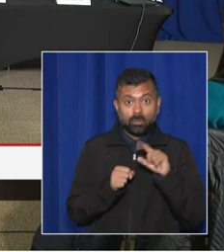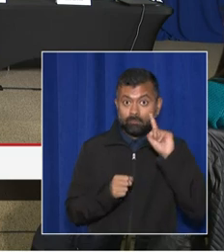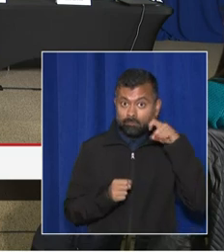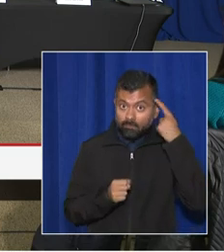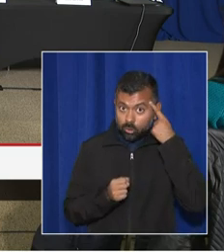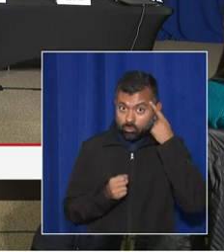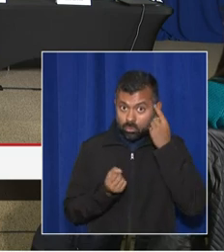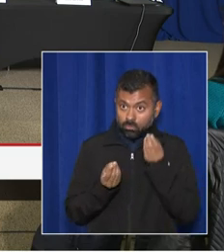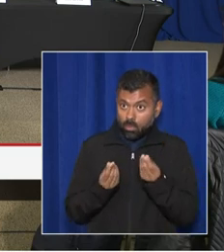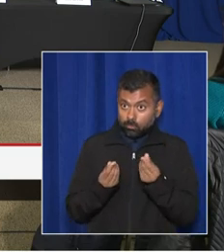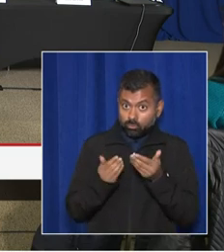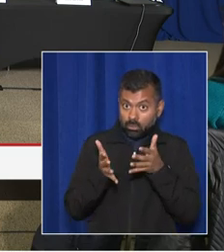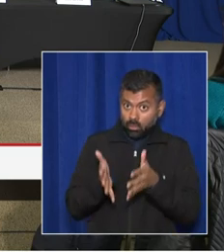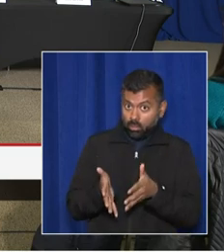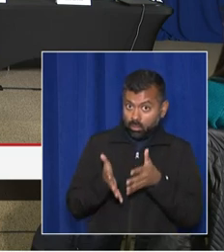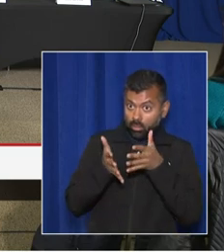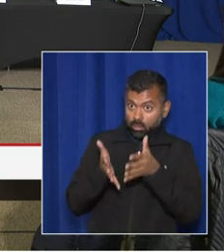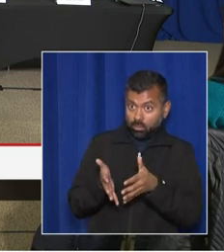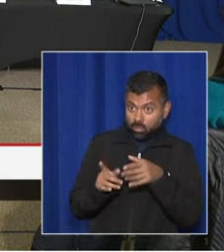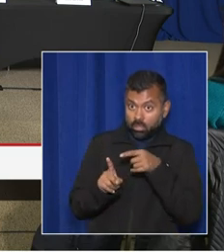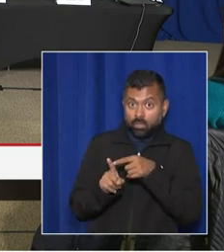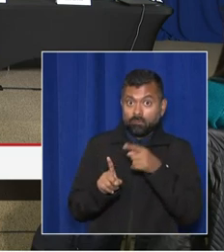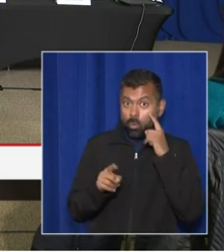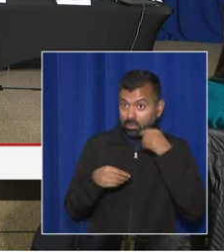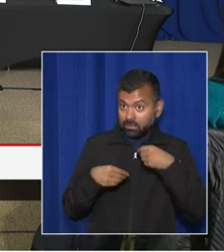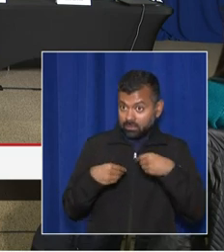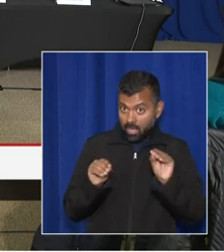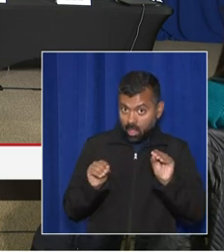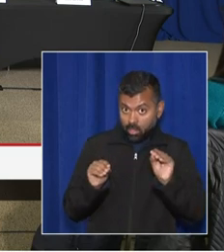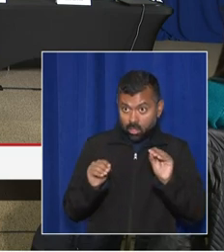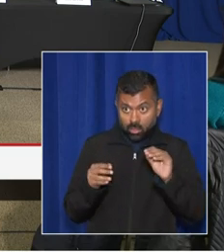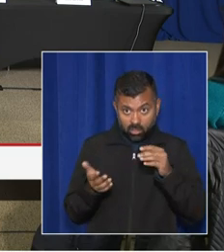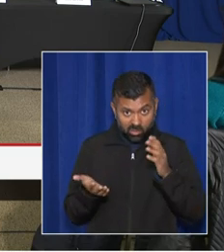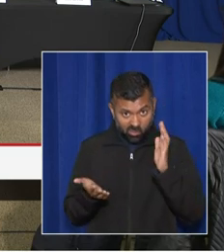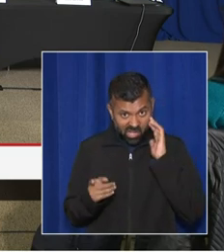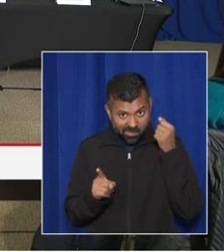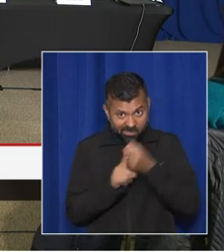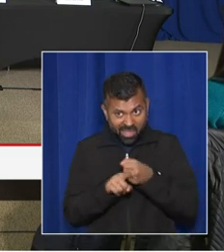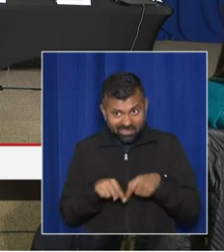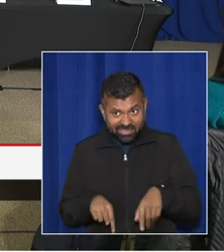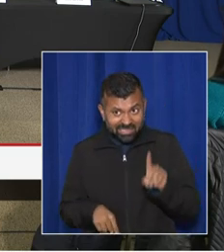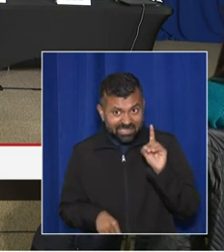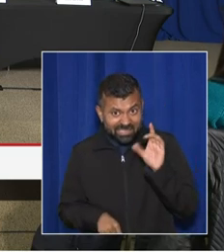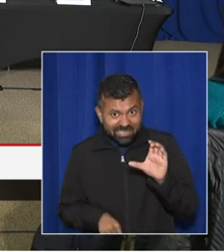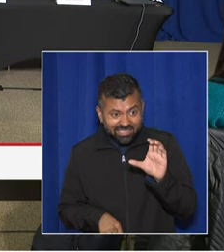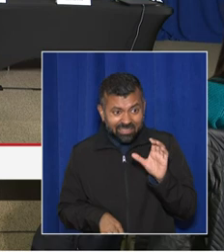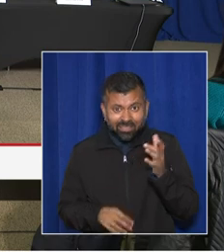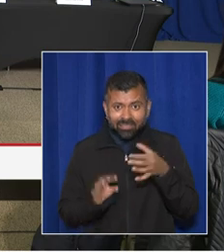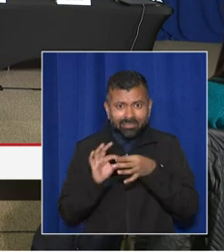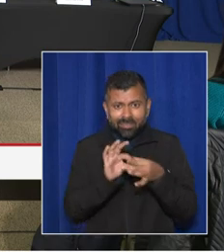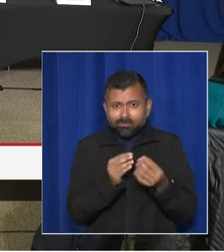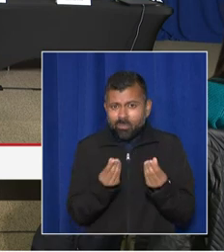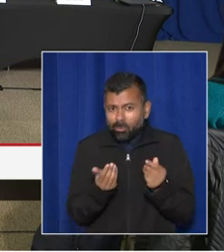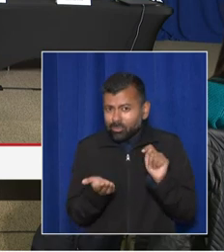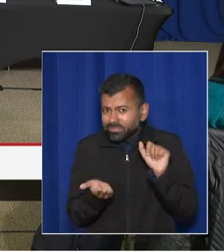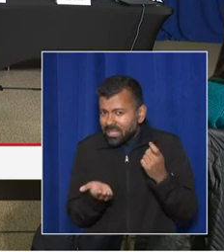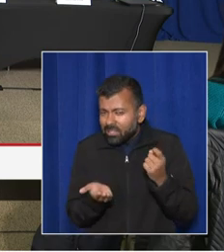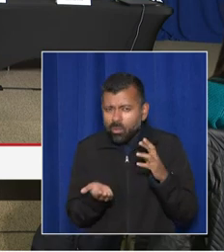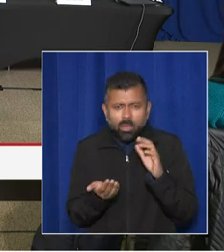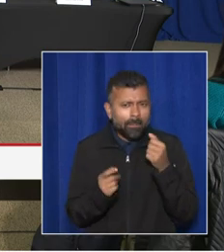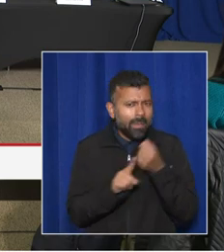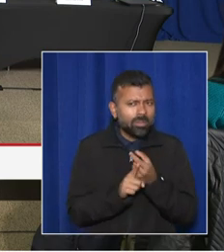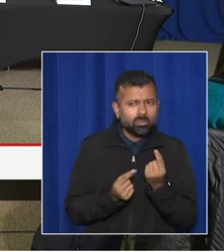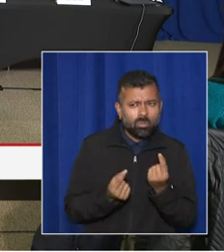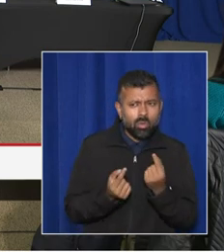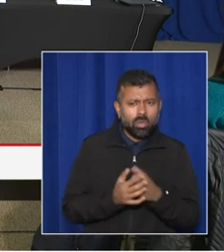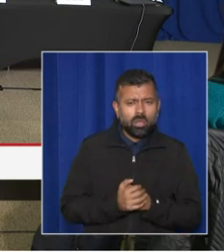sell those. How does that impact the city? Is that a property tax issue, or is there any impact on if these federal buildings are sold?